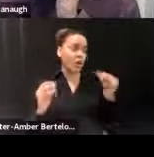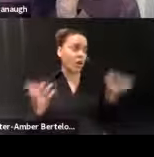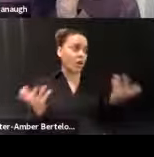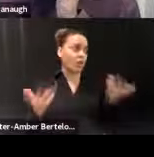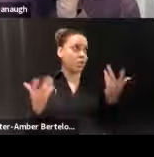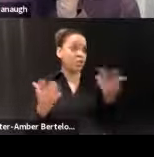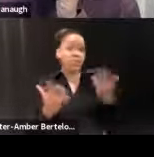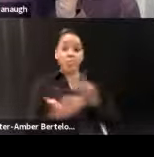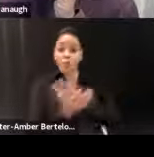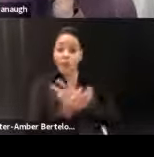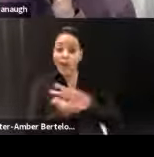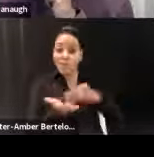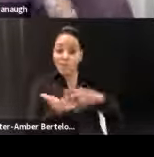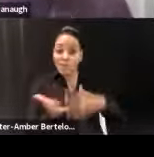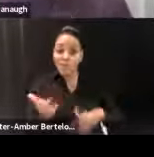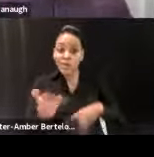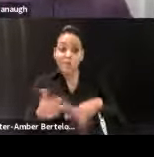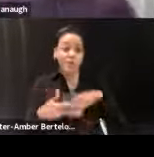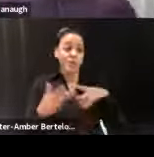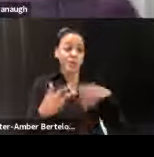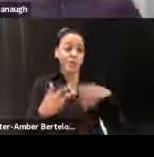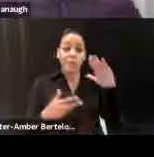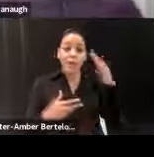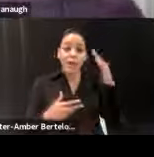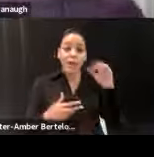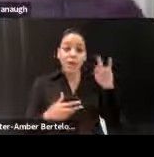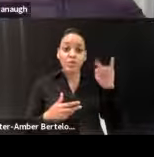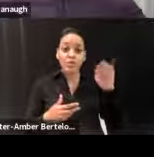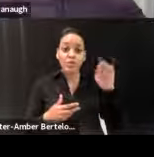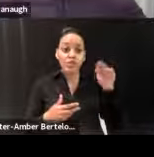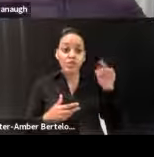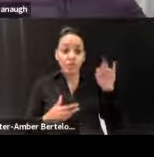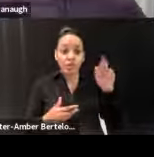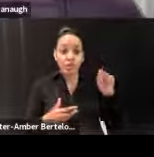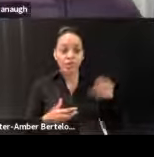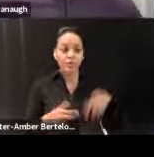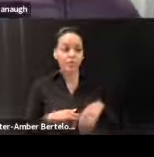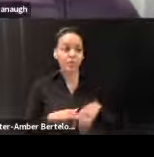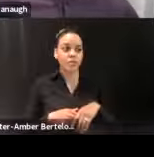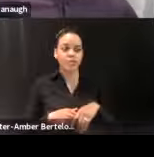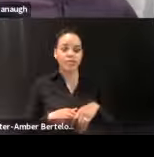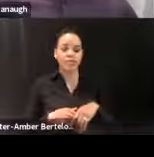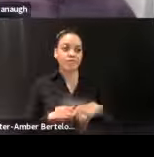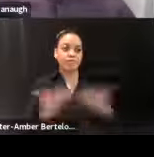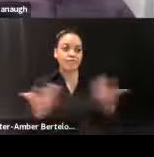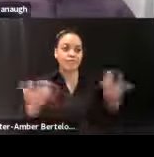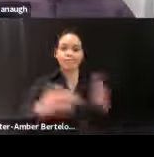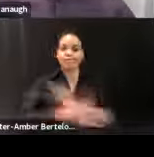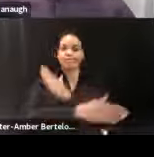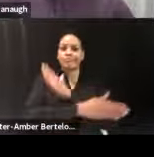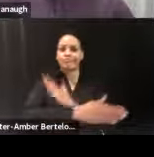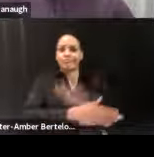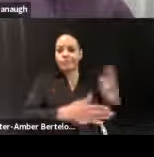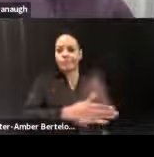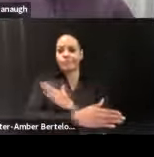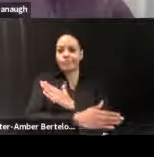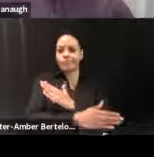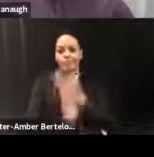graduate students to Blackstone Rangers. She had no fear, I think. And I think that that is